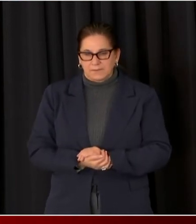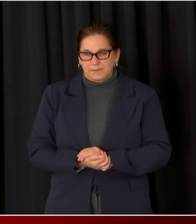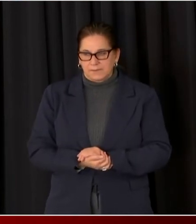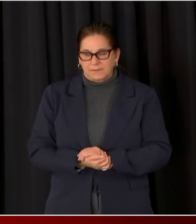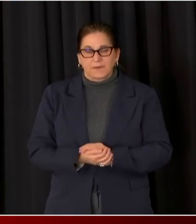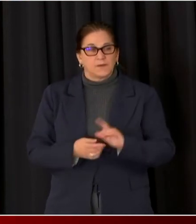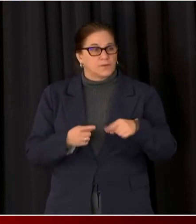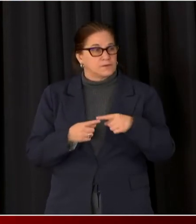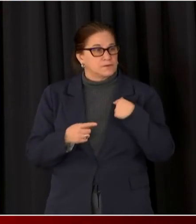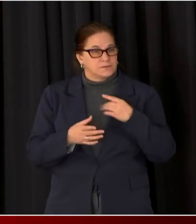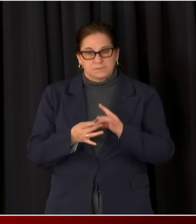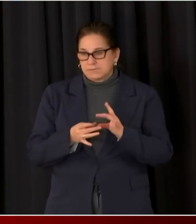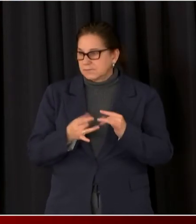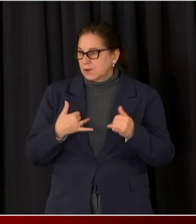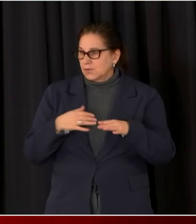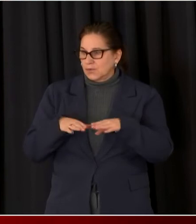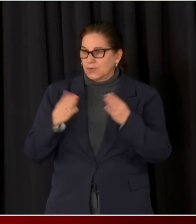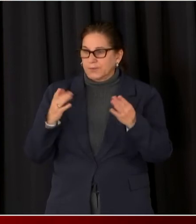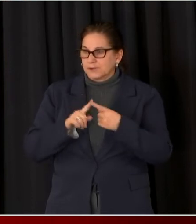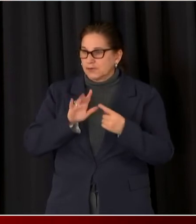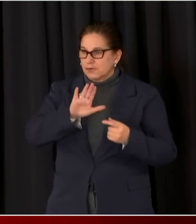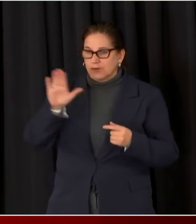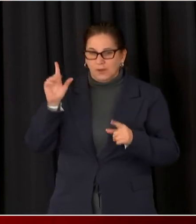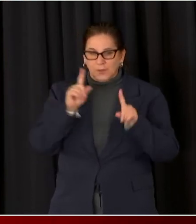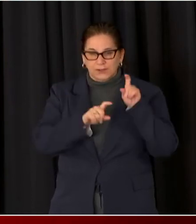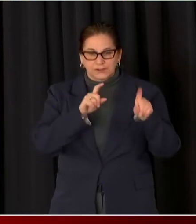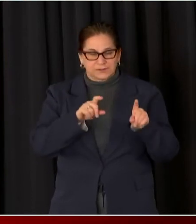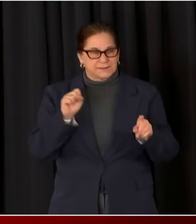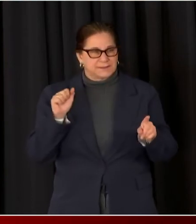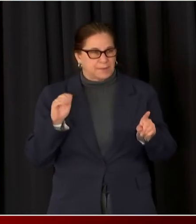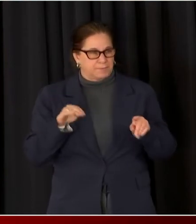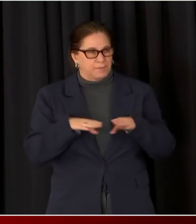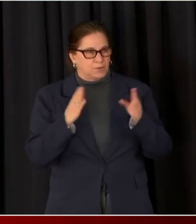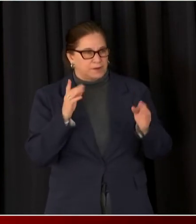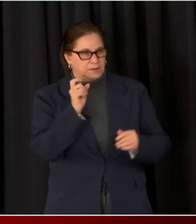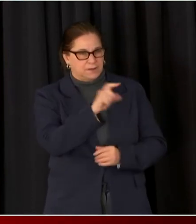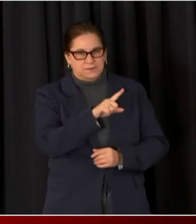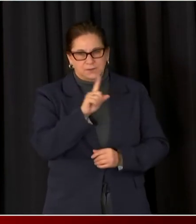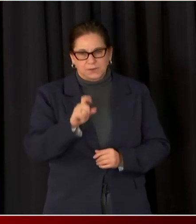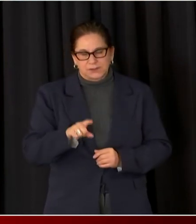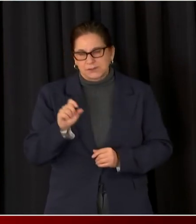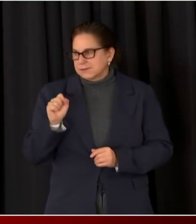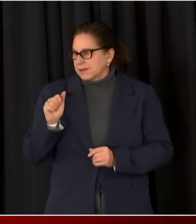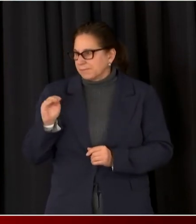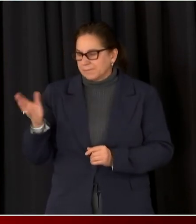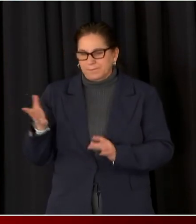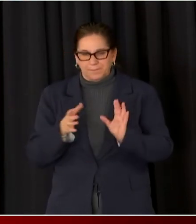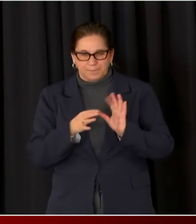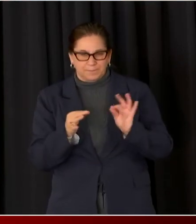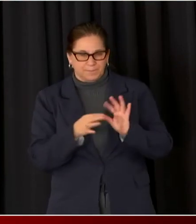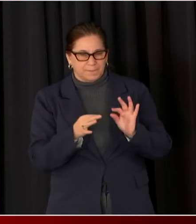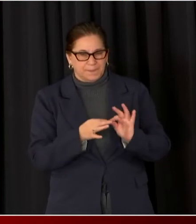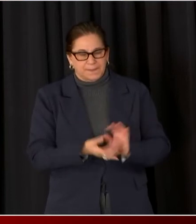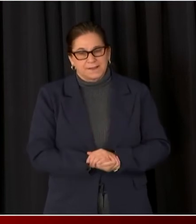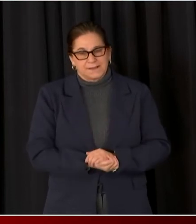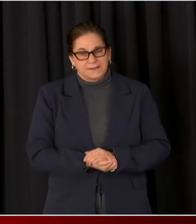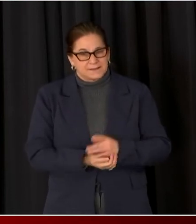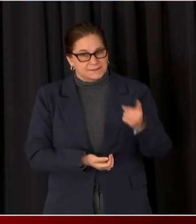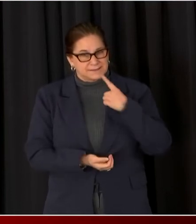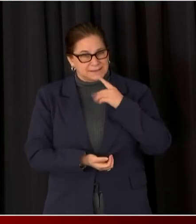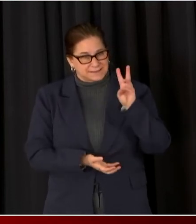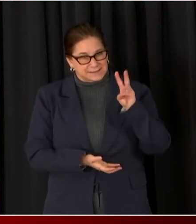You said there was a case against 6,000 and some for the first week. Does that mean that others are coming the second week, or